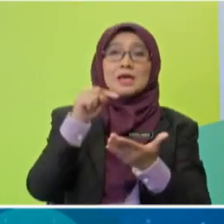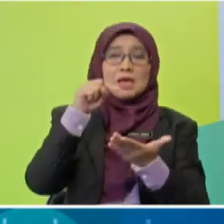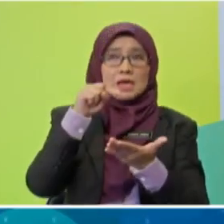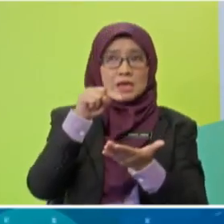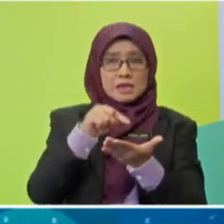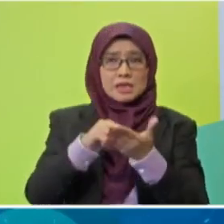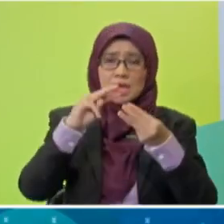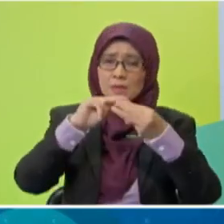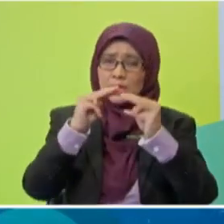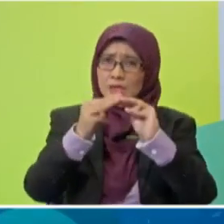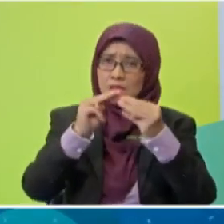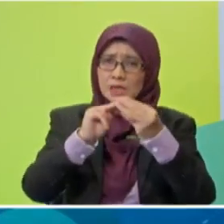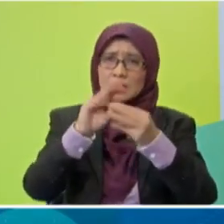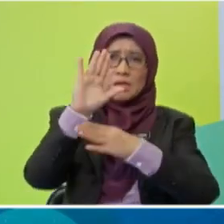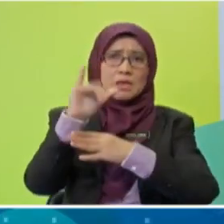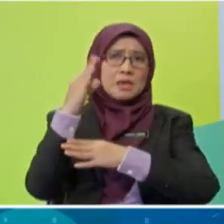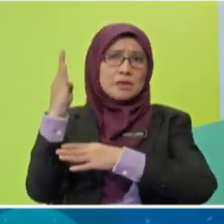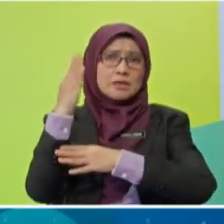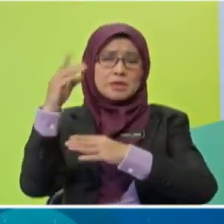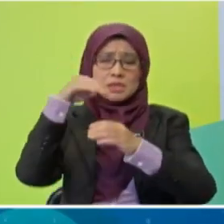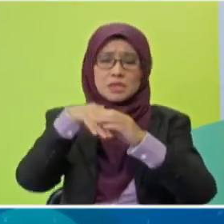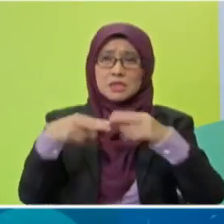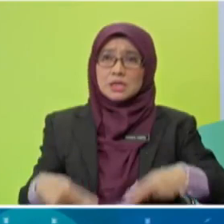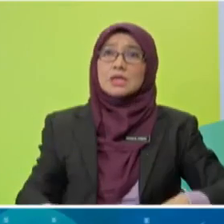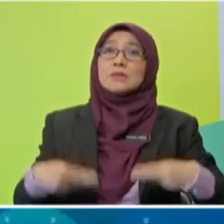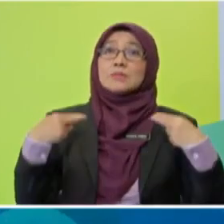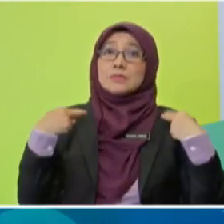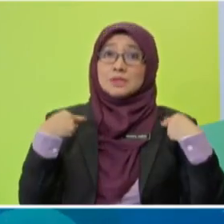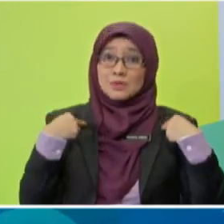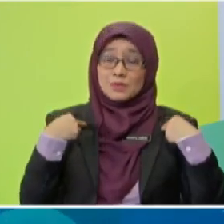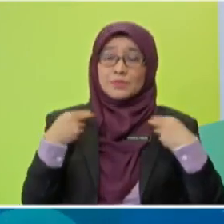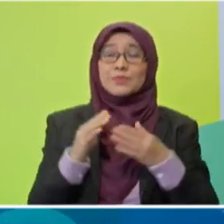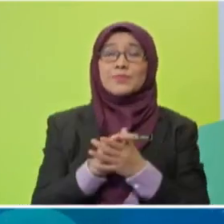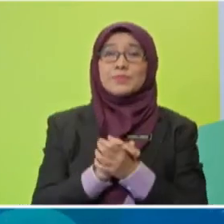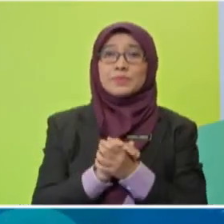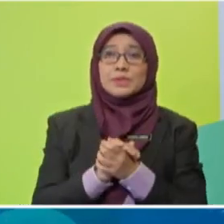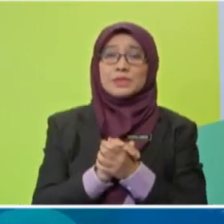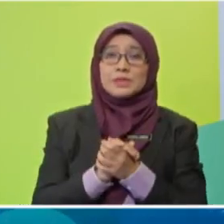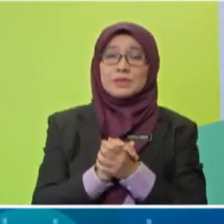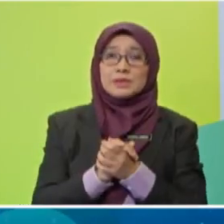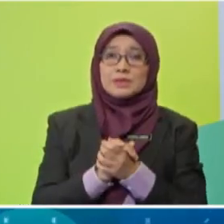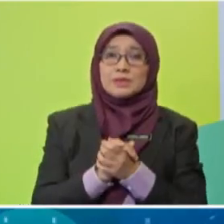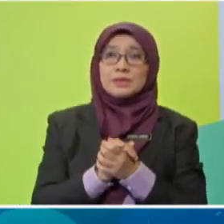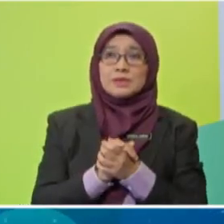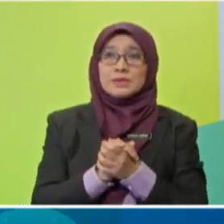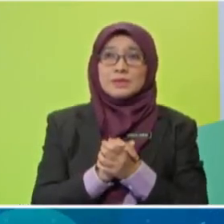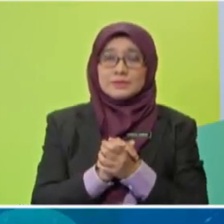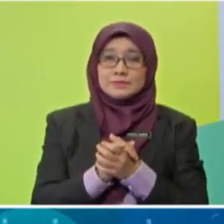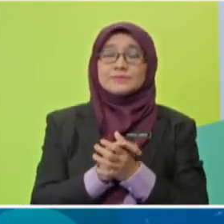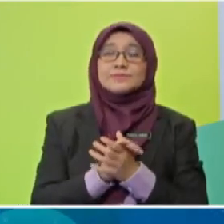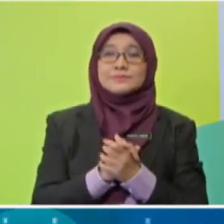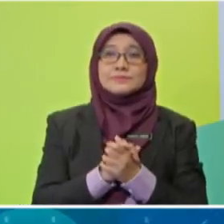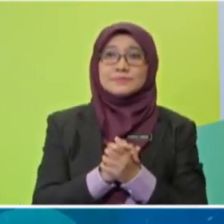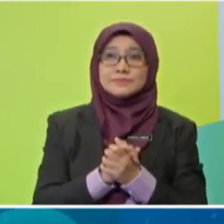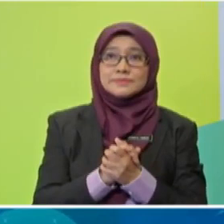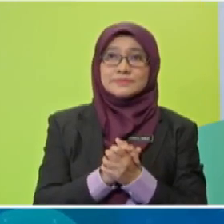the question, understand word by word, and then find the operation, and finally come with your solution. Okay,